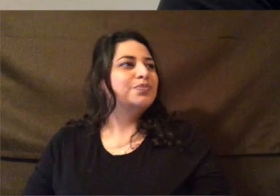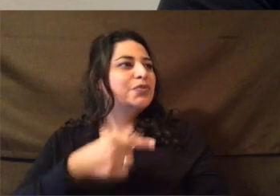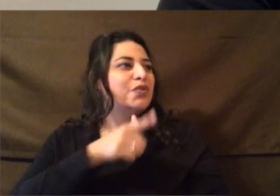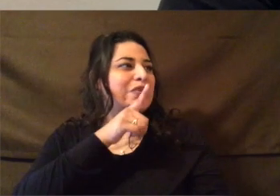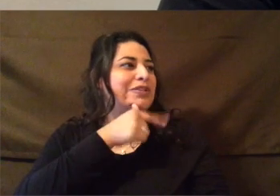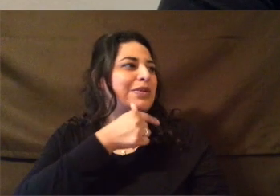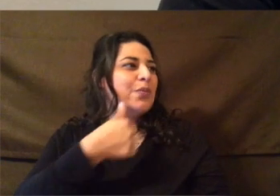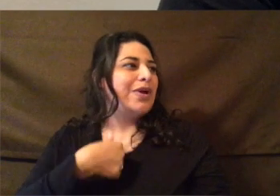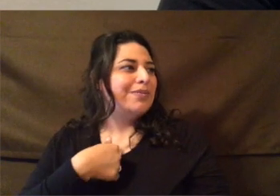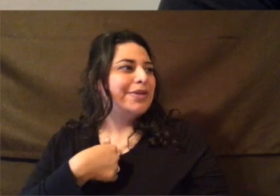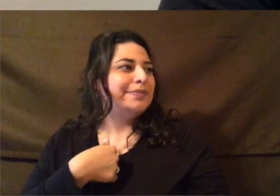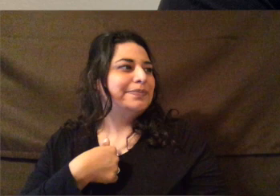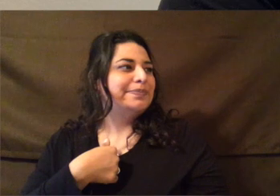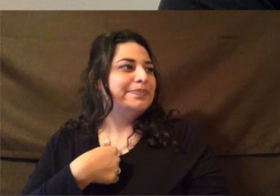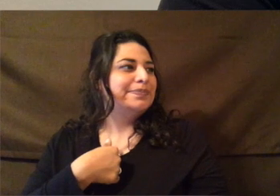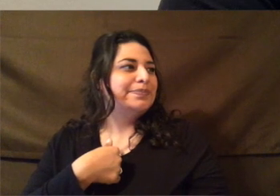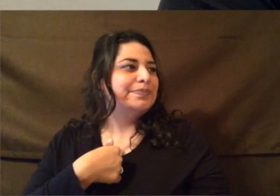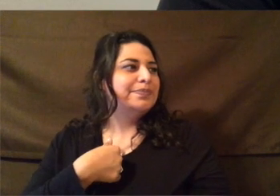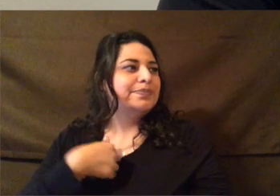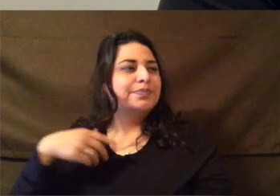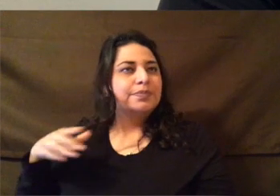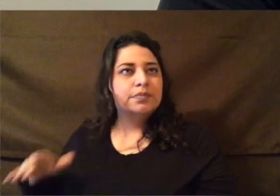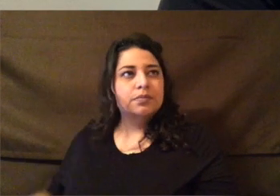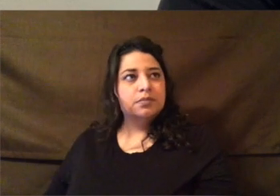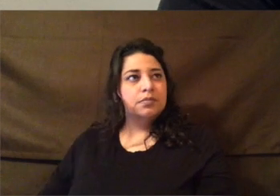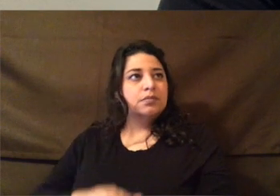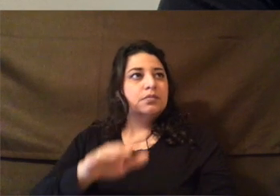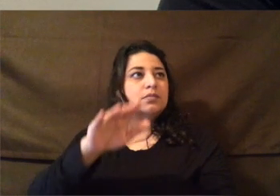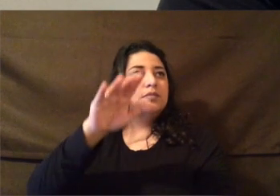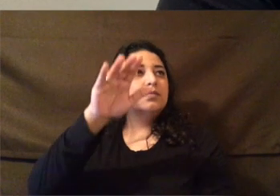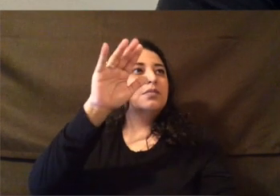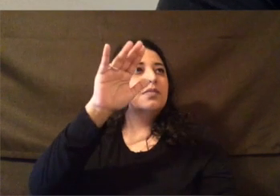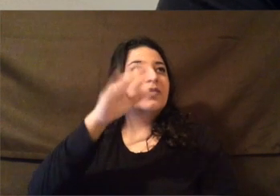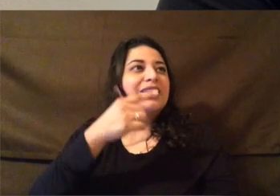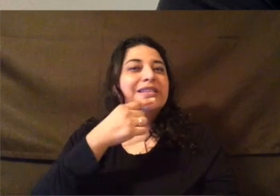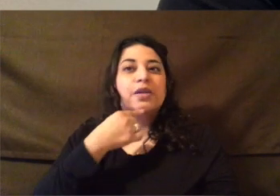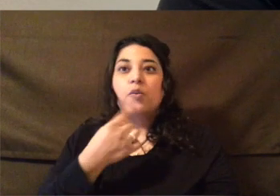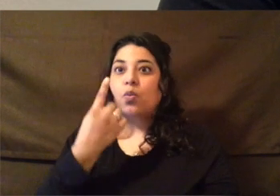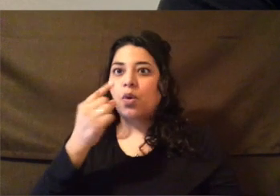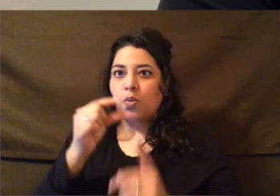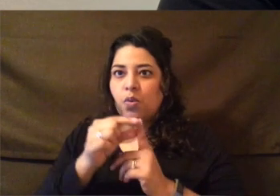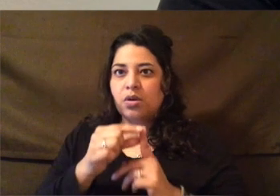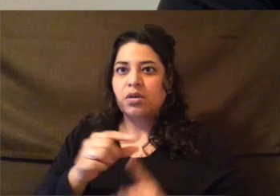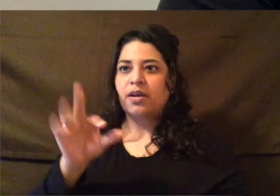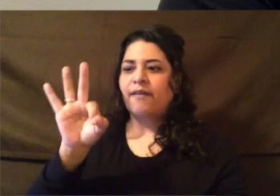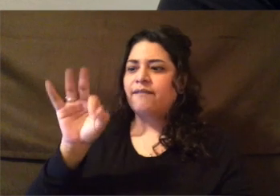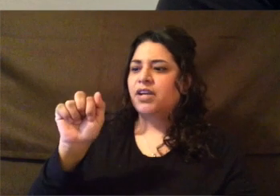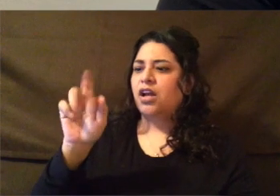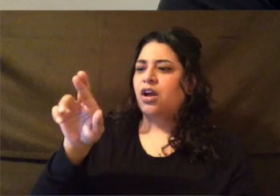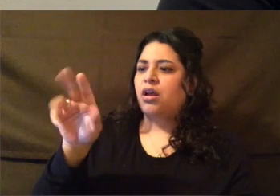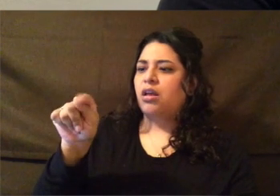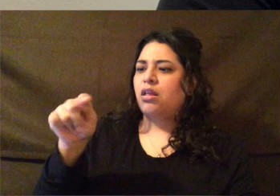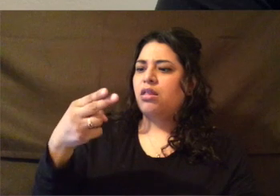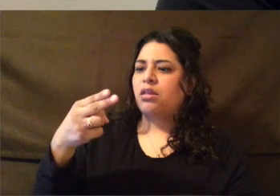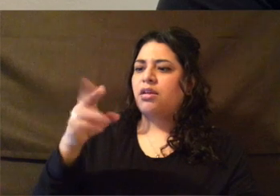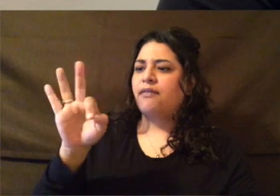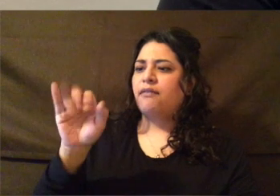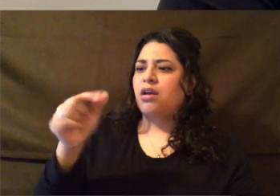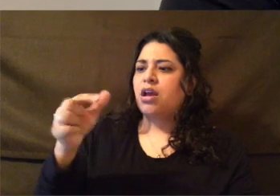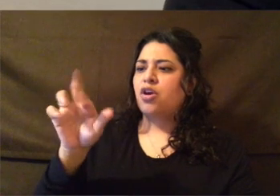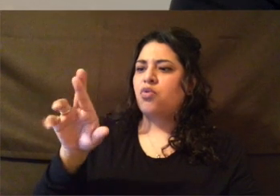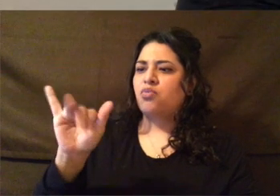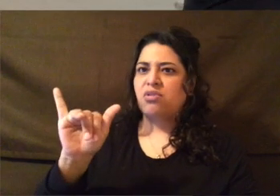You disappoint me, said the witch. She raised her hand and she said one word,